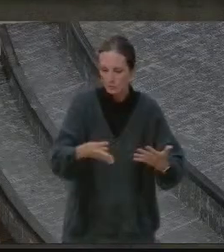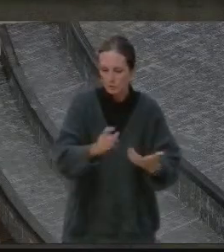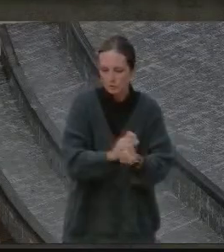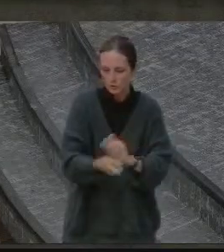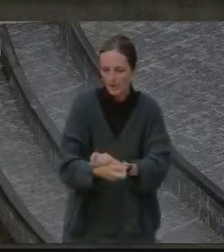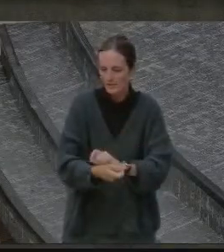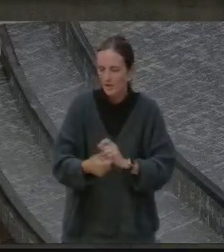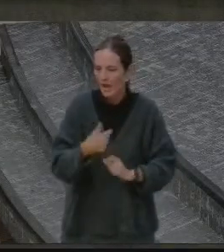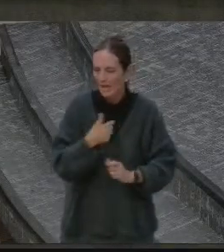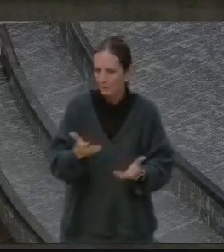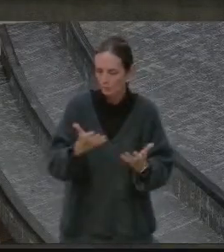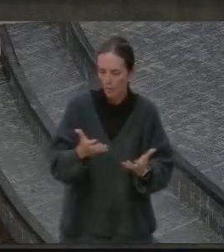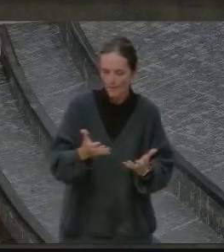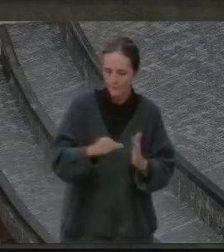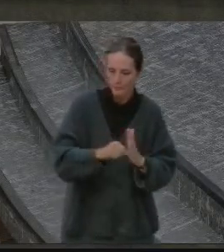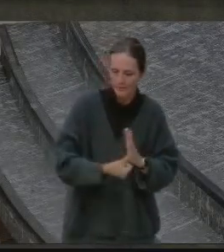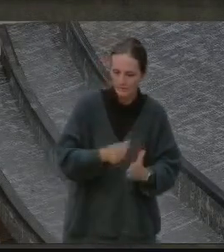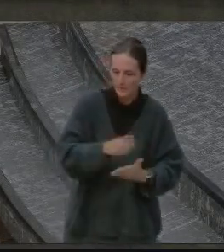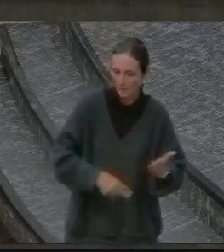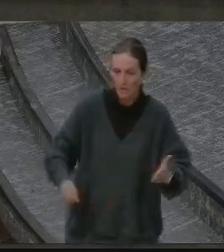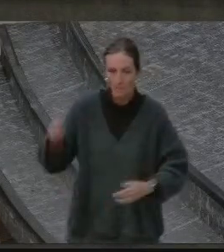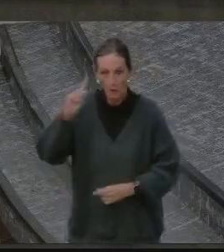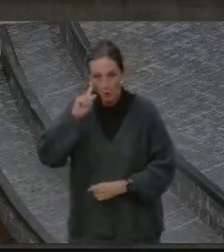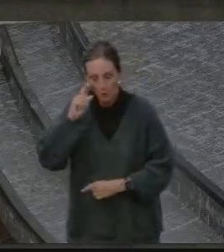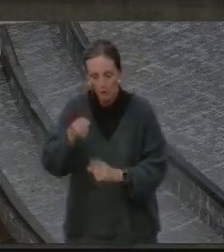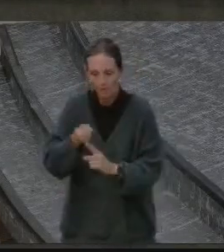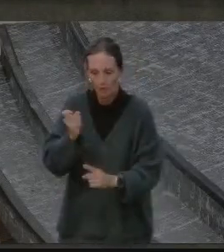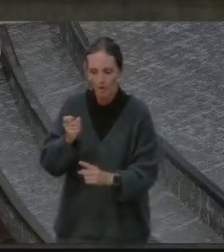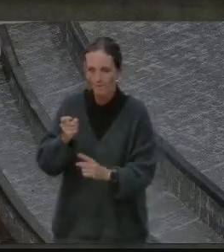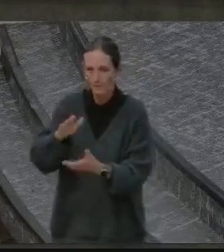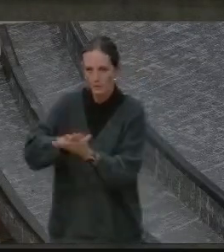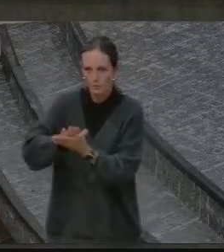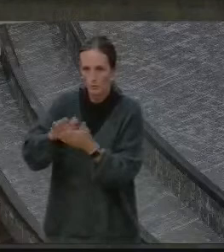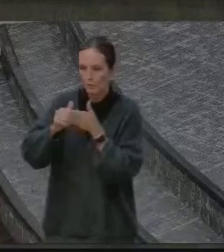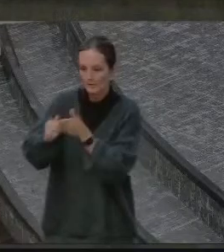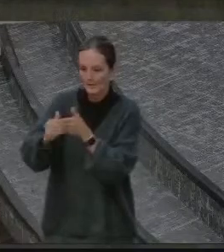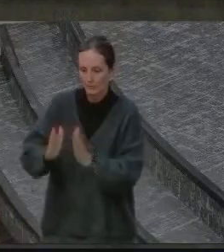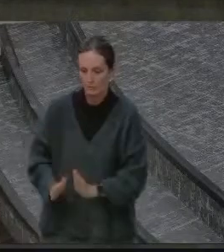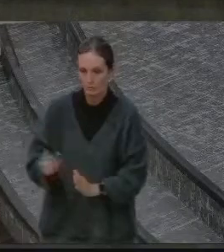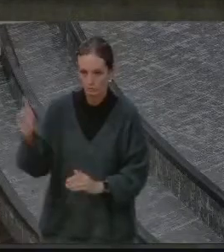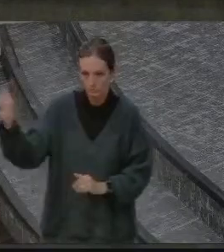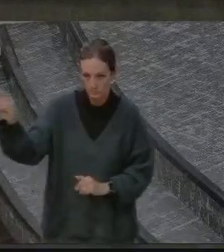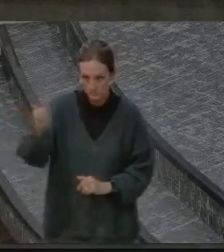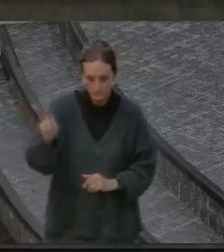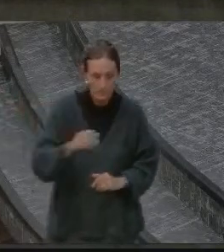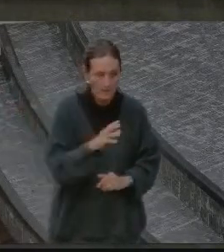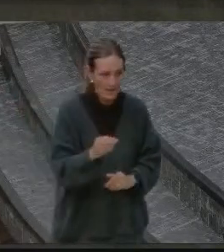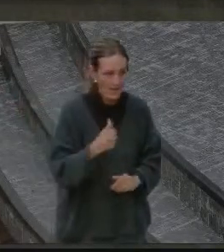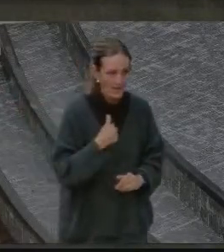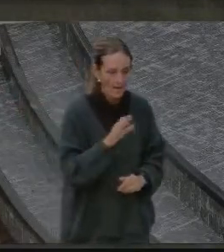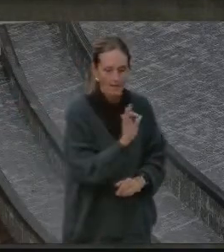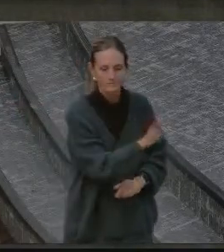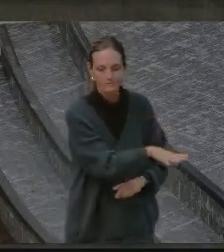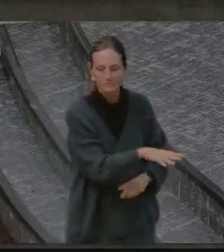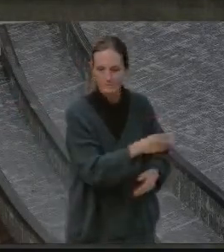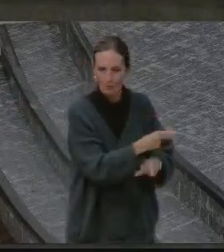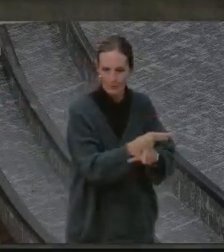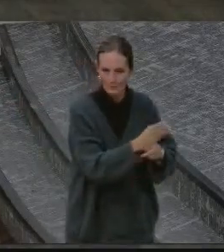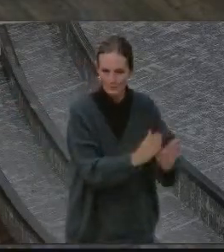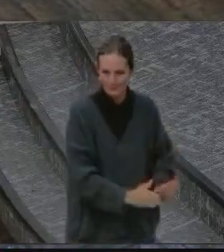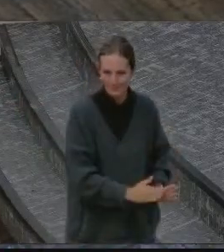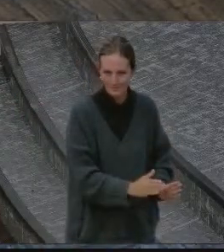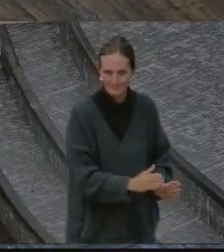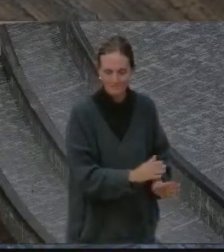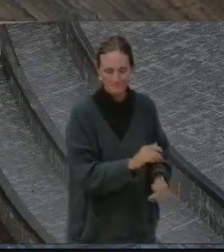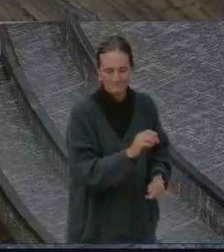something that I've heard from the school leaders, and I've put it on Dr. Thomas's radar already, and I